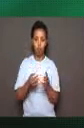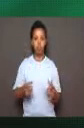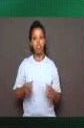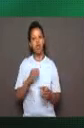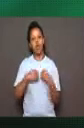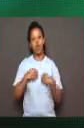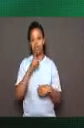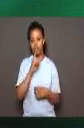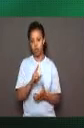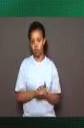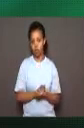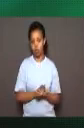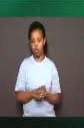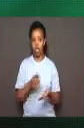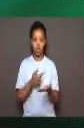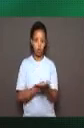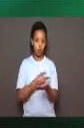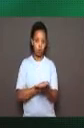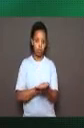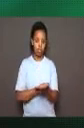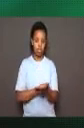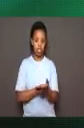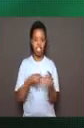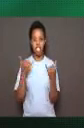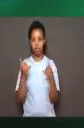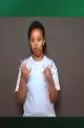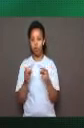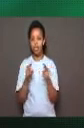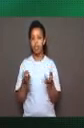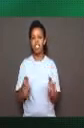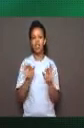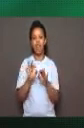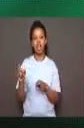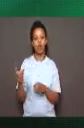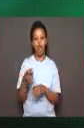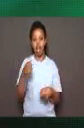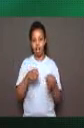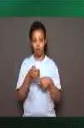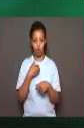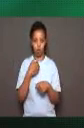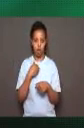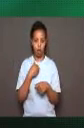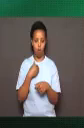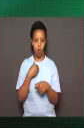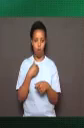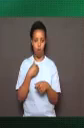organisms. Glucose plays an essential role in metabolism.